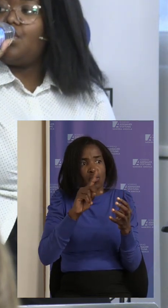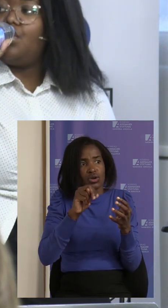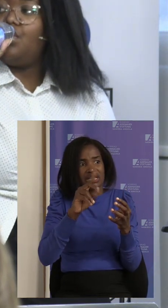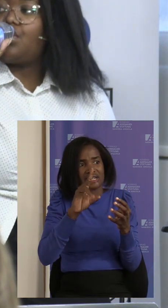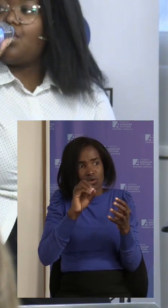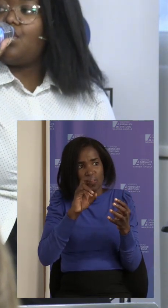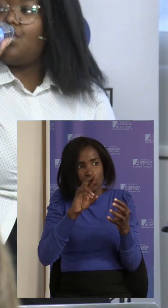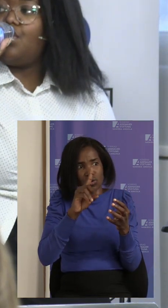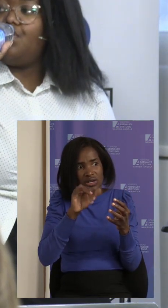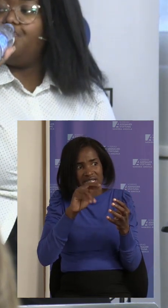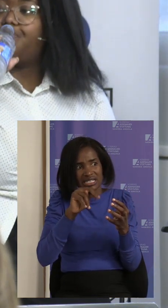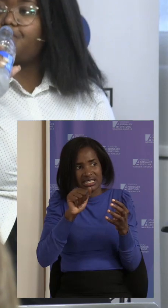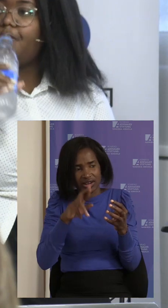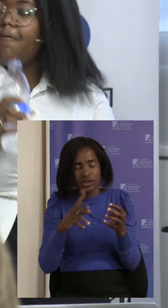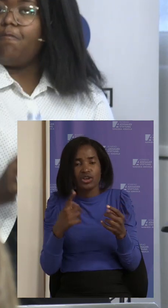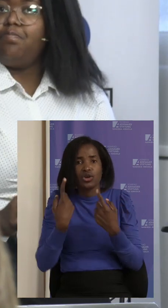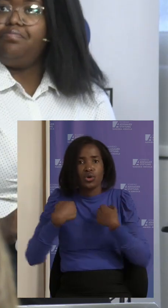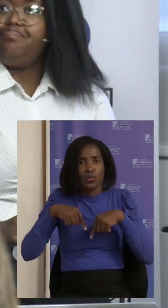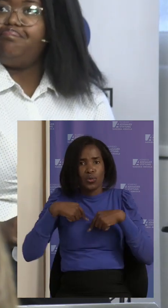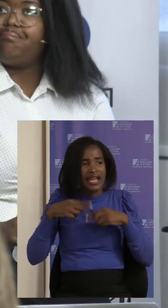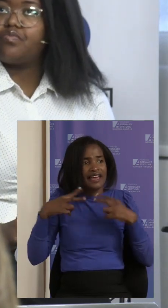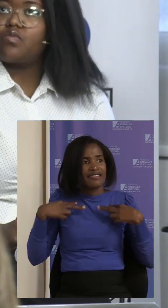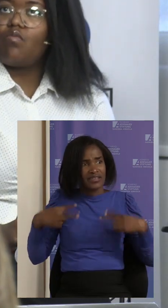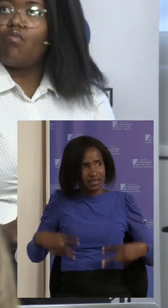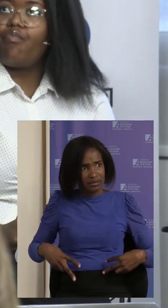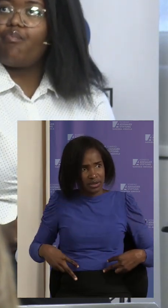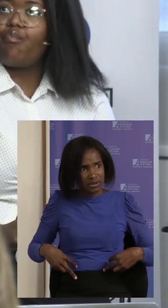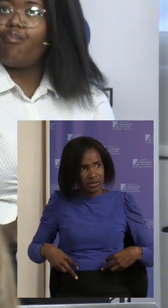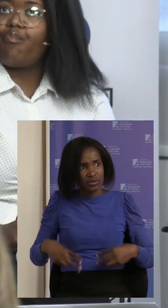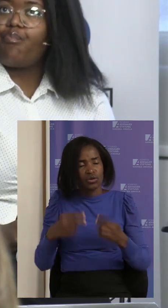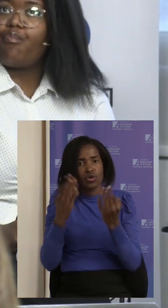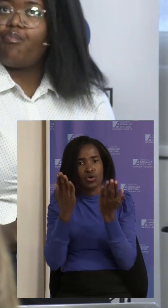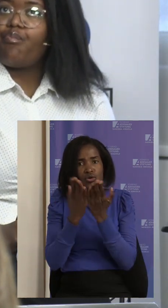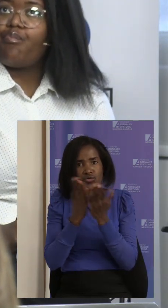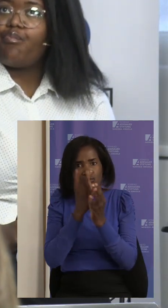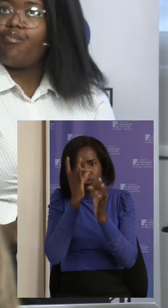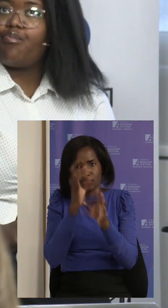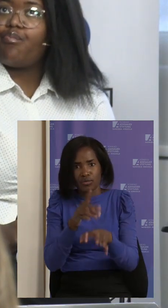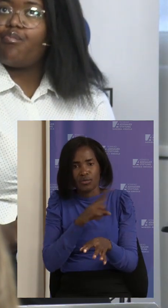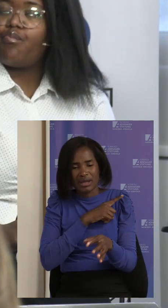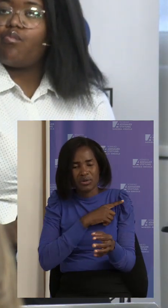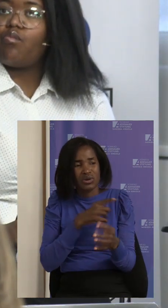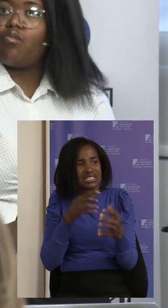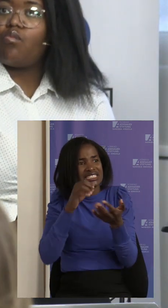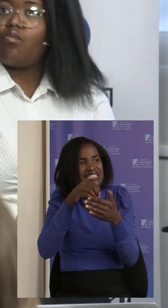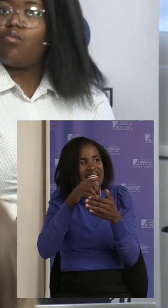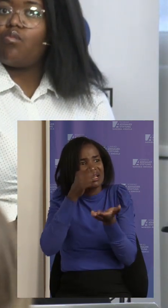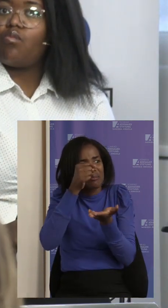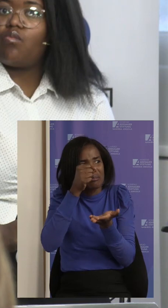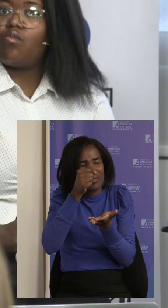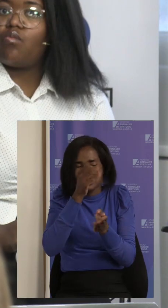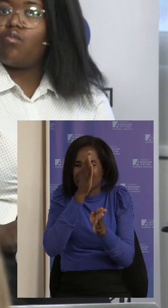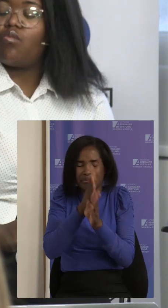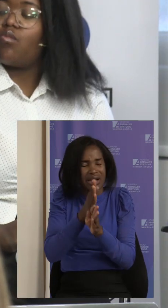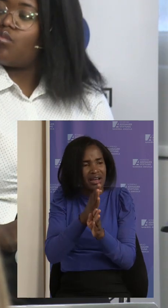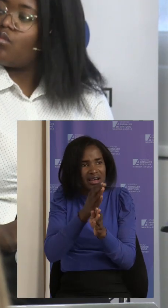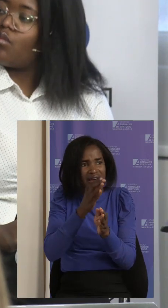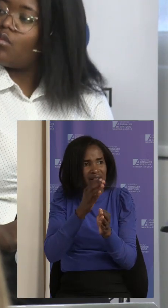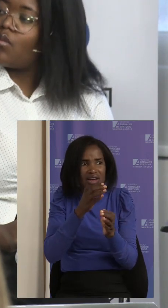are the victims of, the school leavers, of this distorted investment. Because if you look